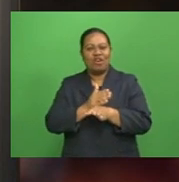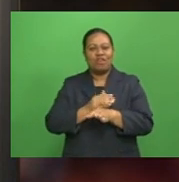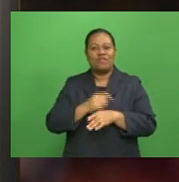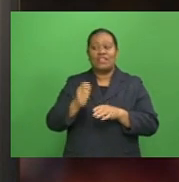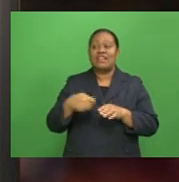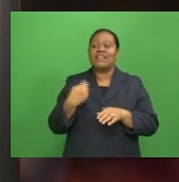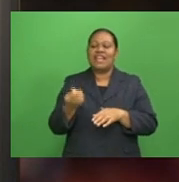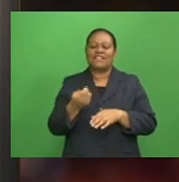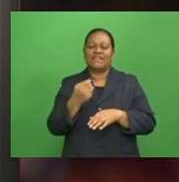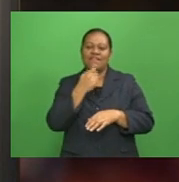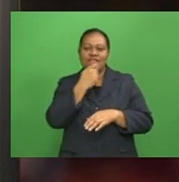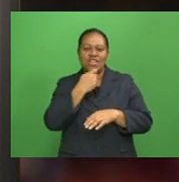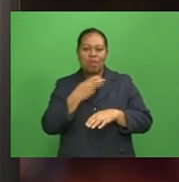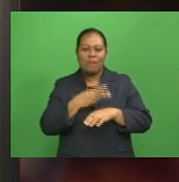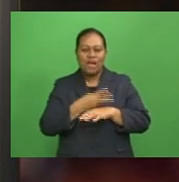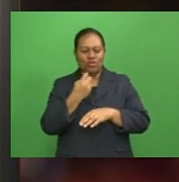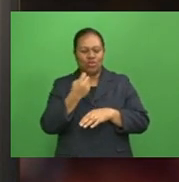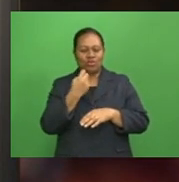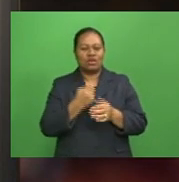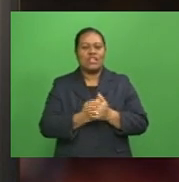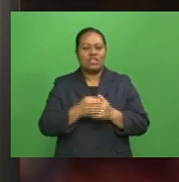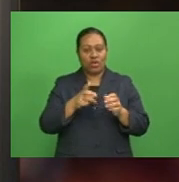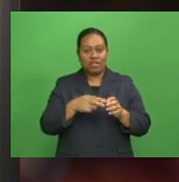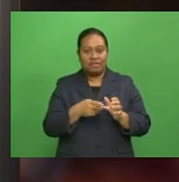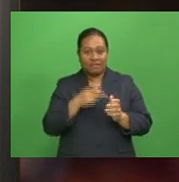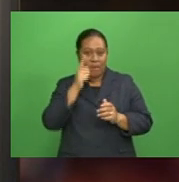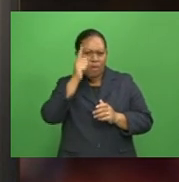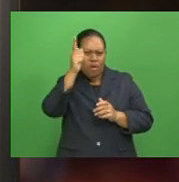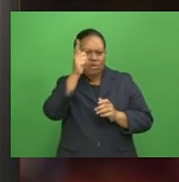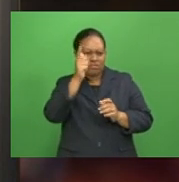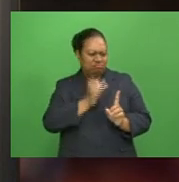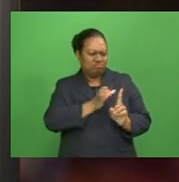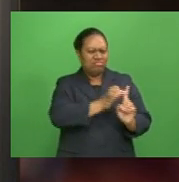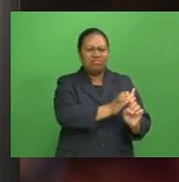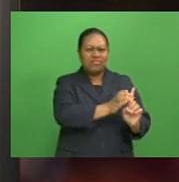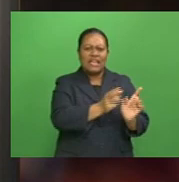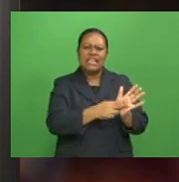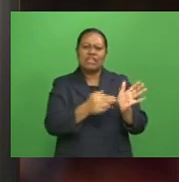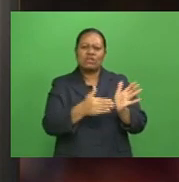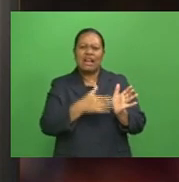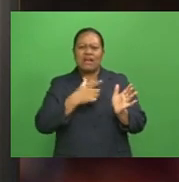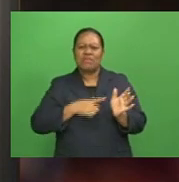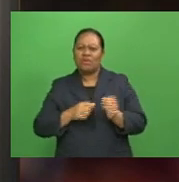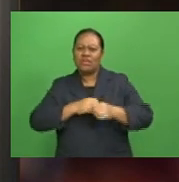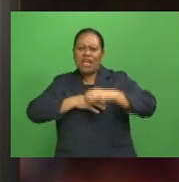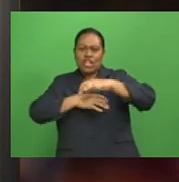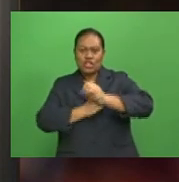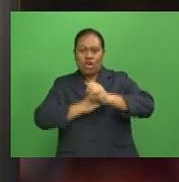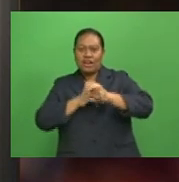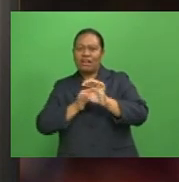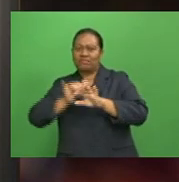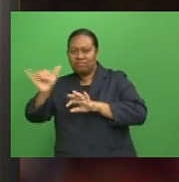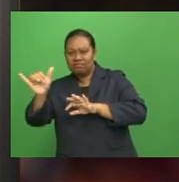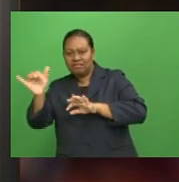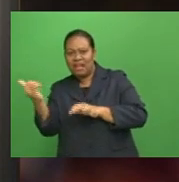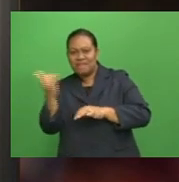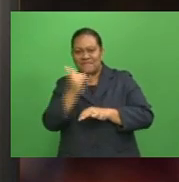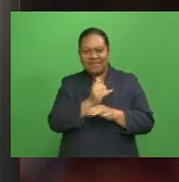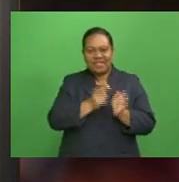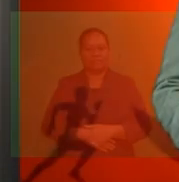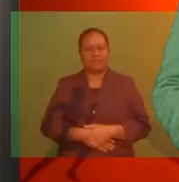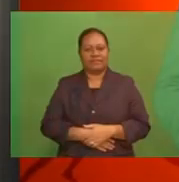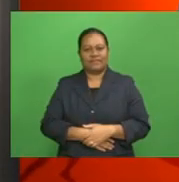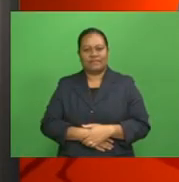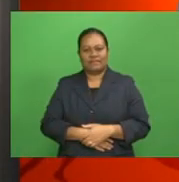few months. The former Chiefs boss has been isolated in New Zealand after returning from Scotland to take up the biggest challenge of his